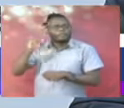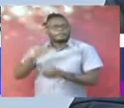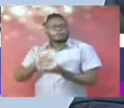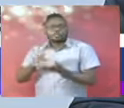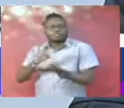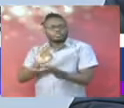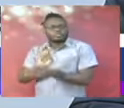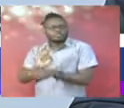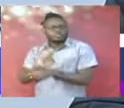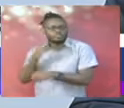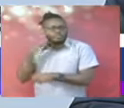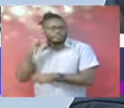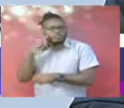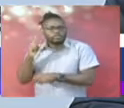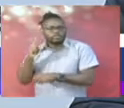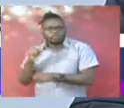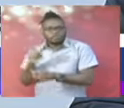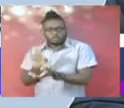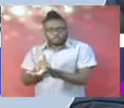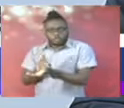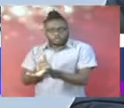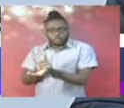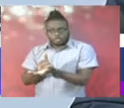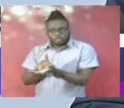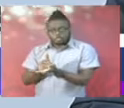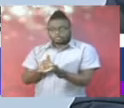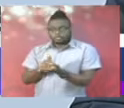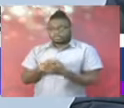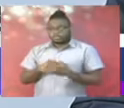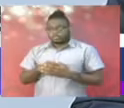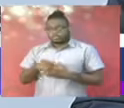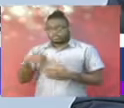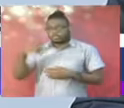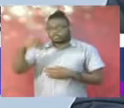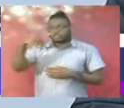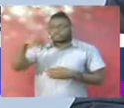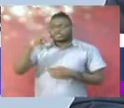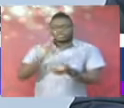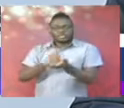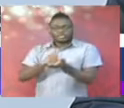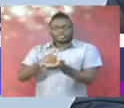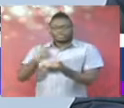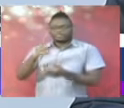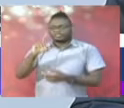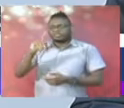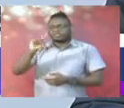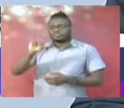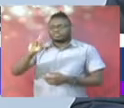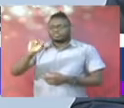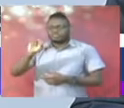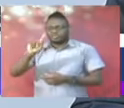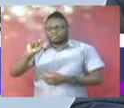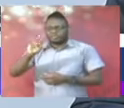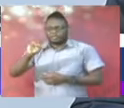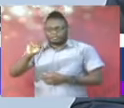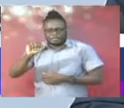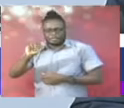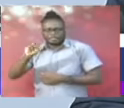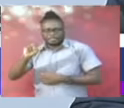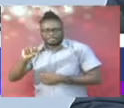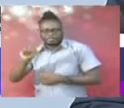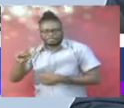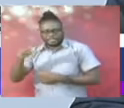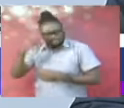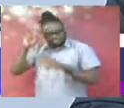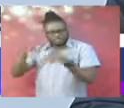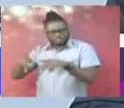patient shortly after approval, so I can get that update from the clinicians at all the institutions that treat COVID-19, and then we